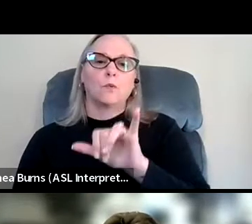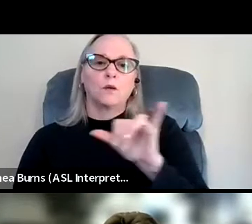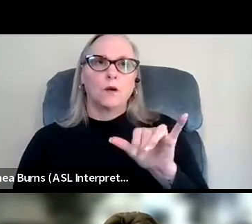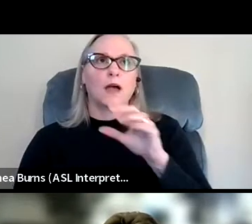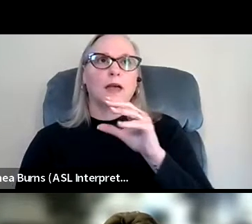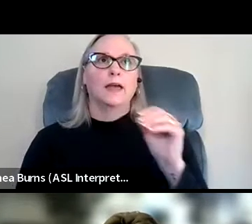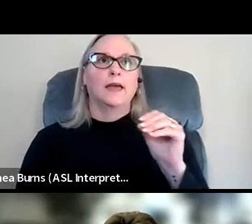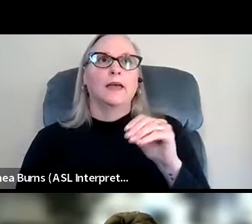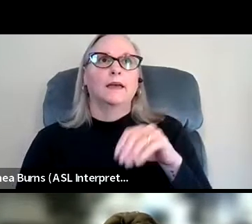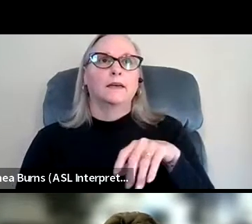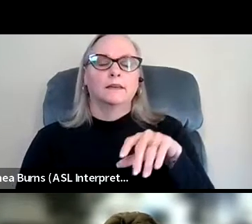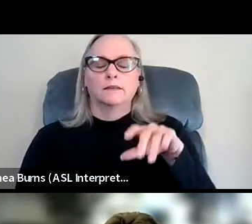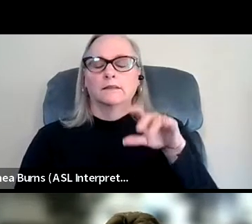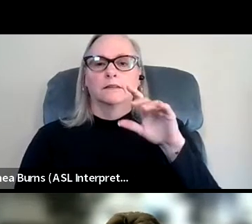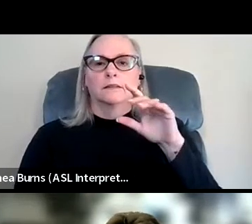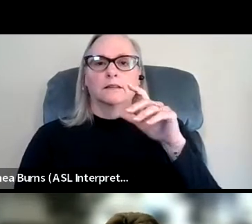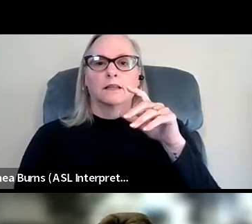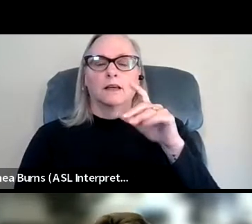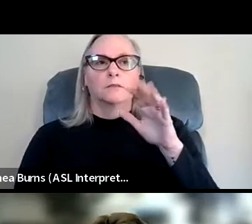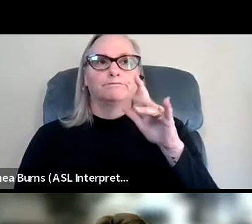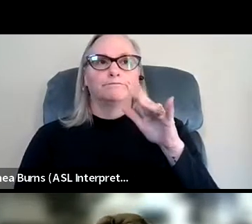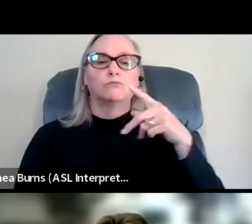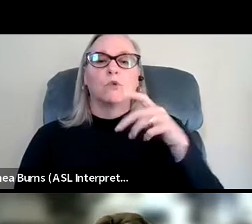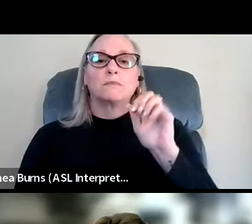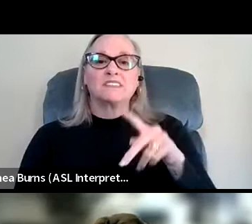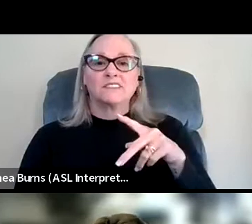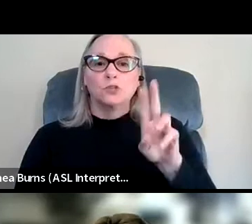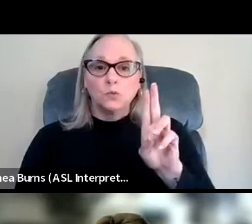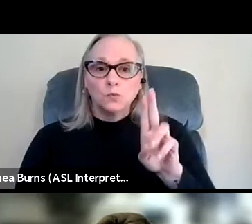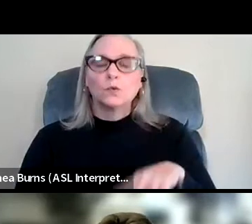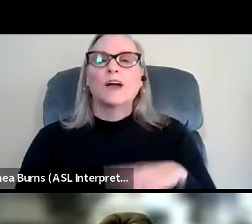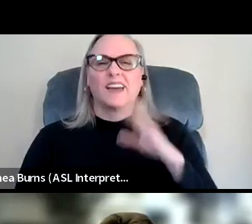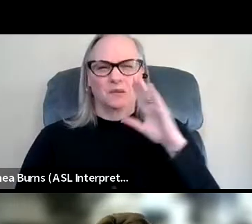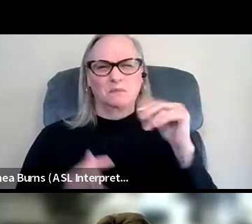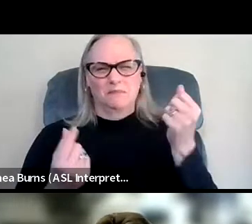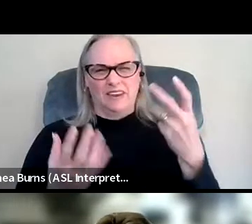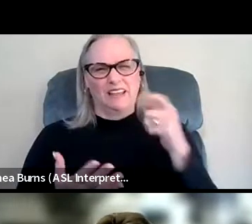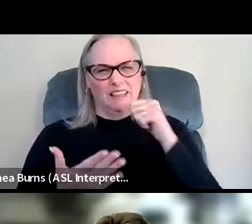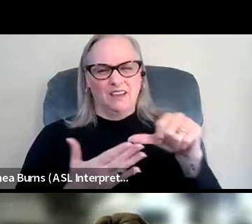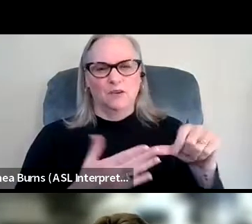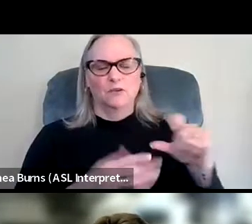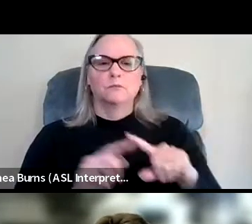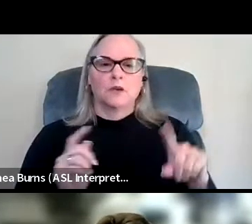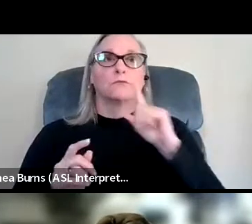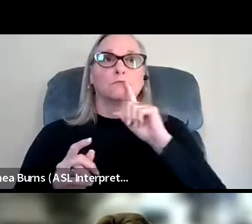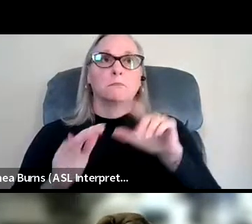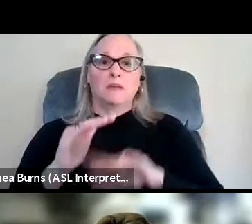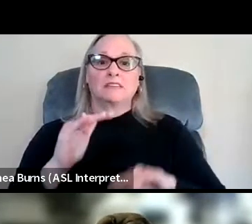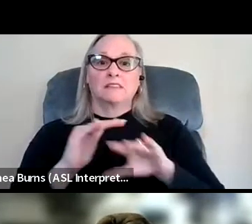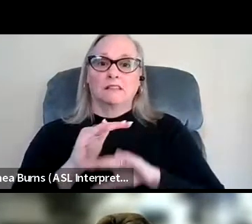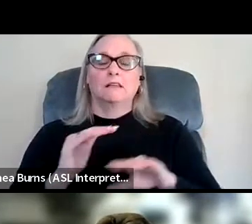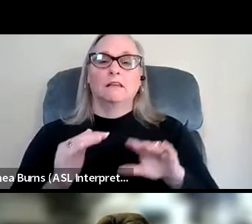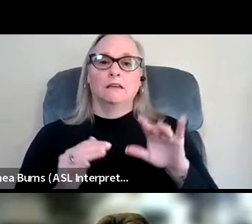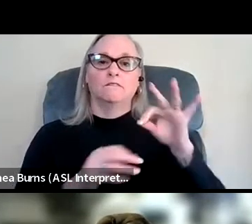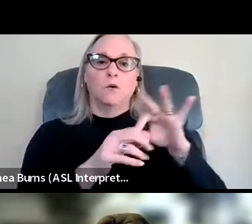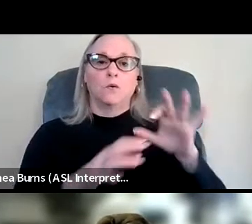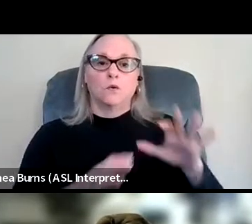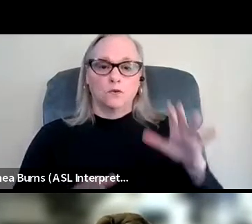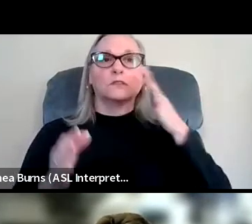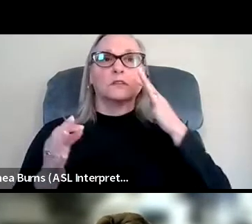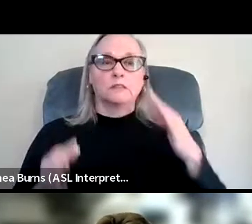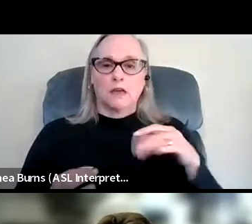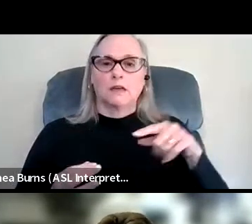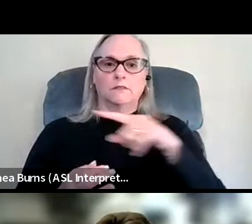are a lot of letters, but basically voter approved facilities bonds for the past 10 years or so in San Diego. So really